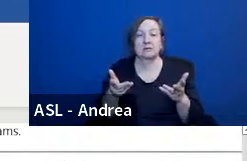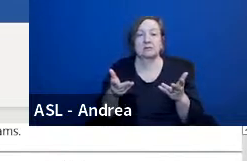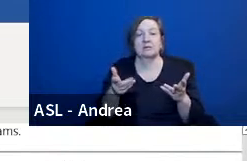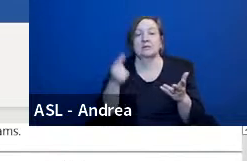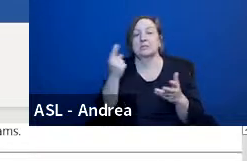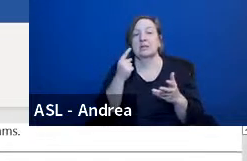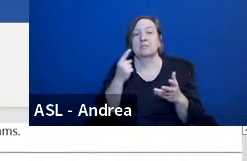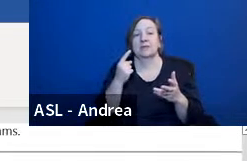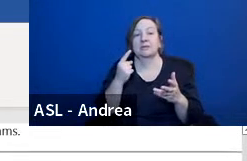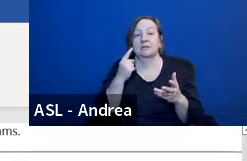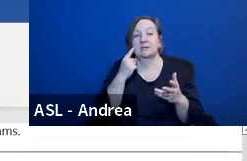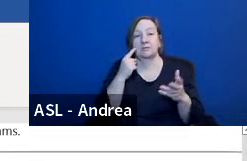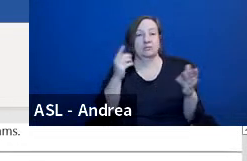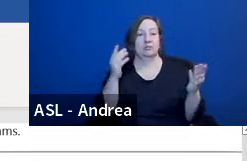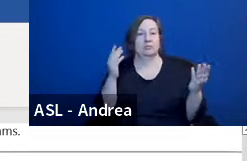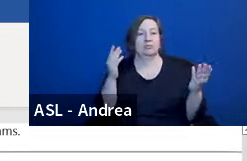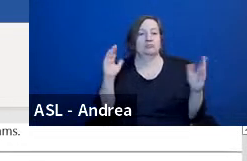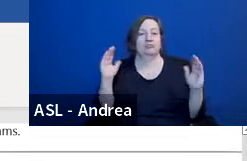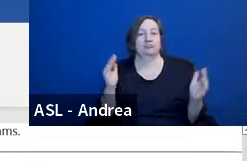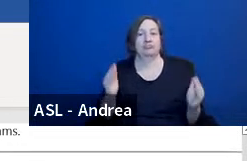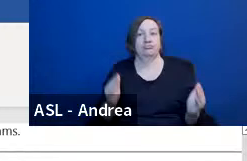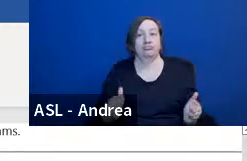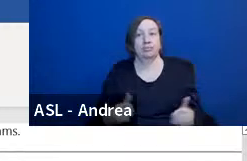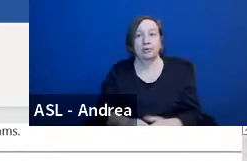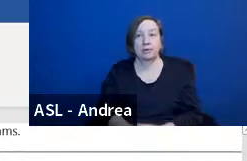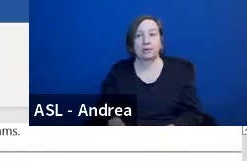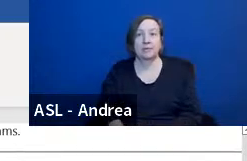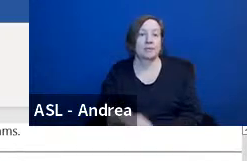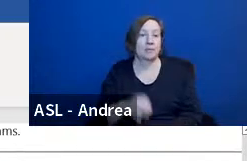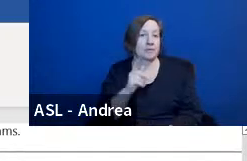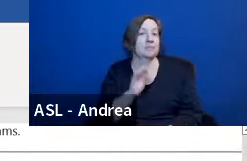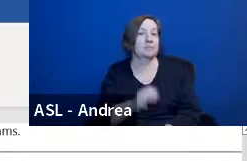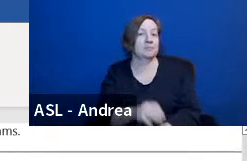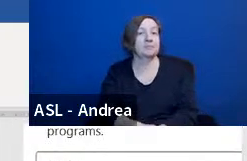something to correlate. Sure. Okay.